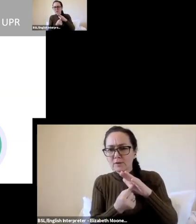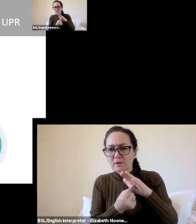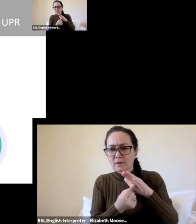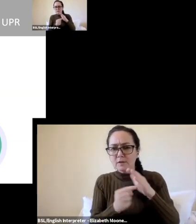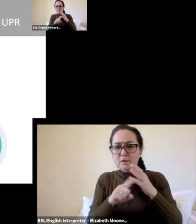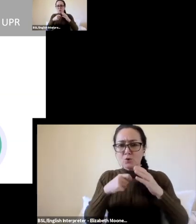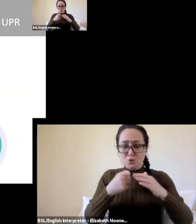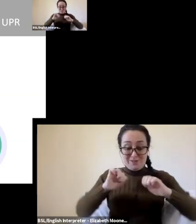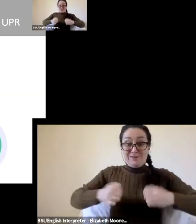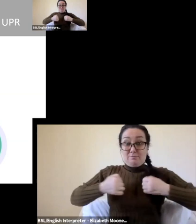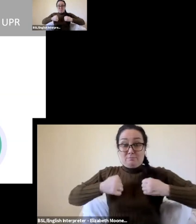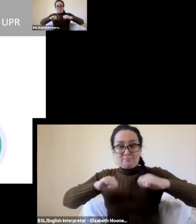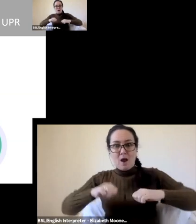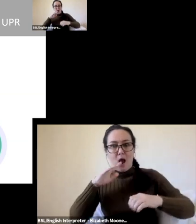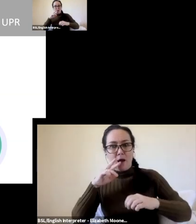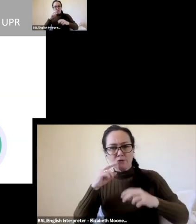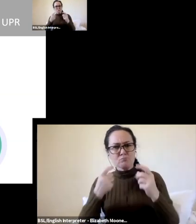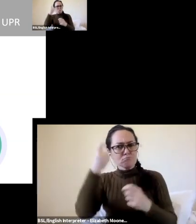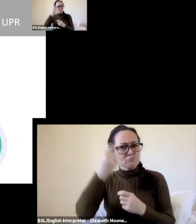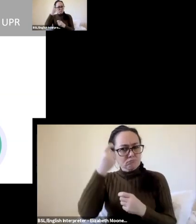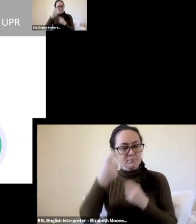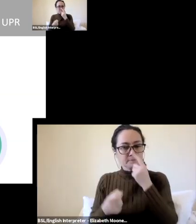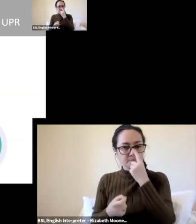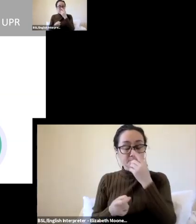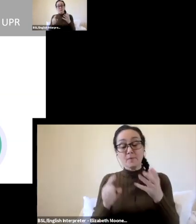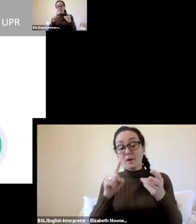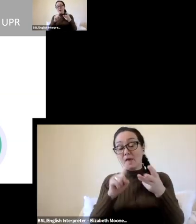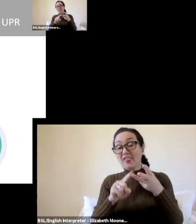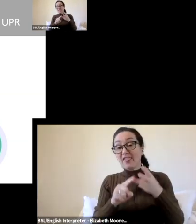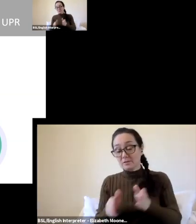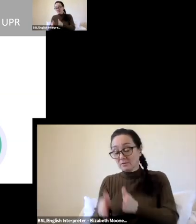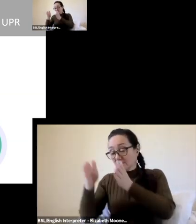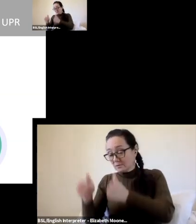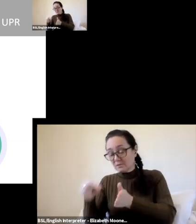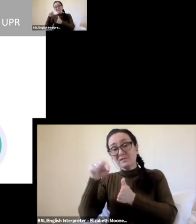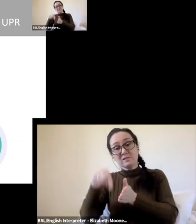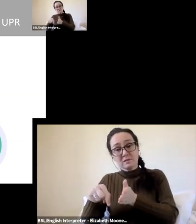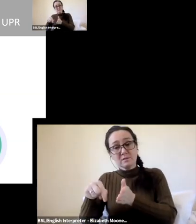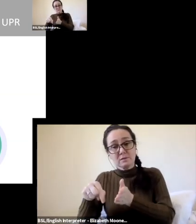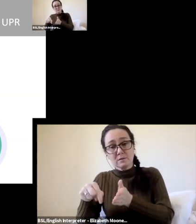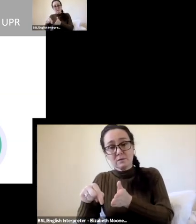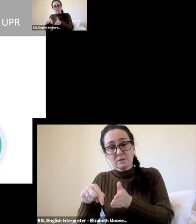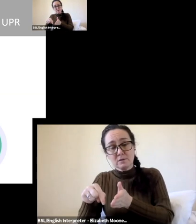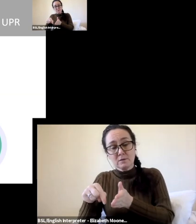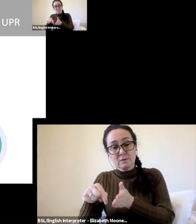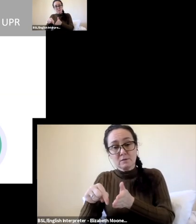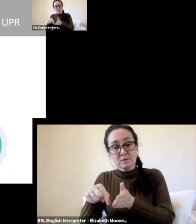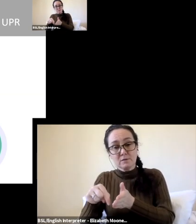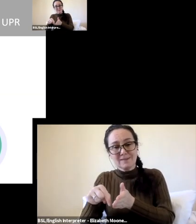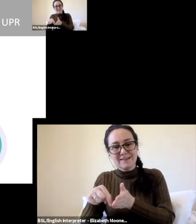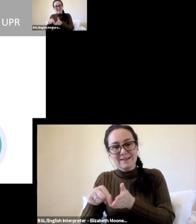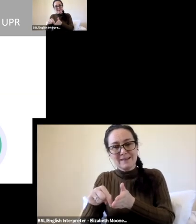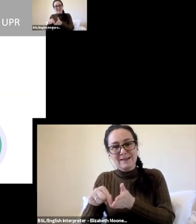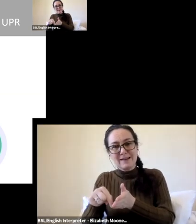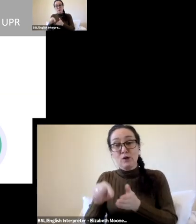your country. And the third phase, that consists basically in a double role for